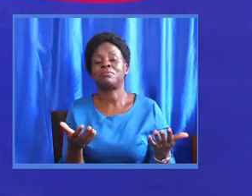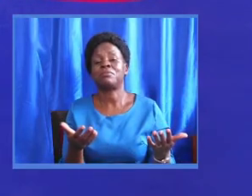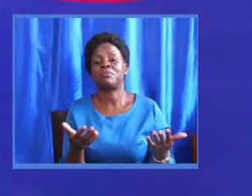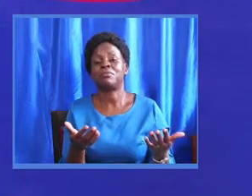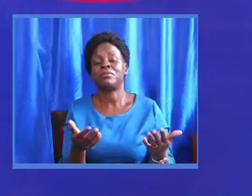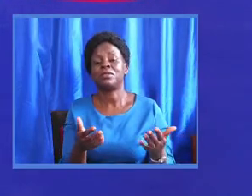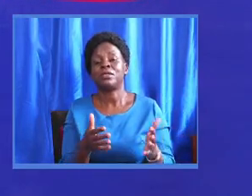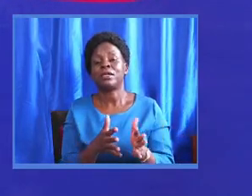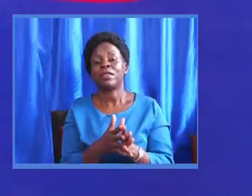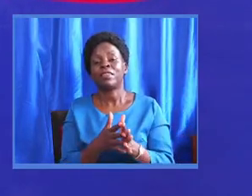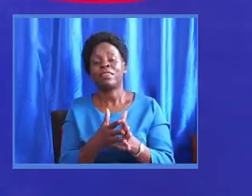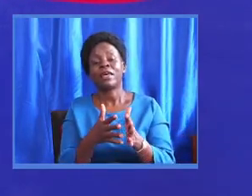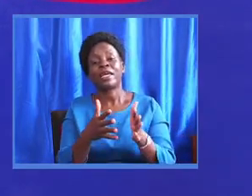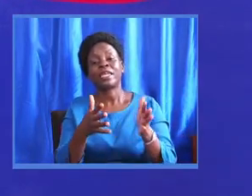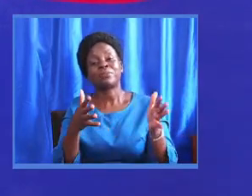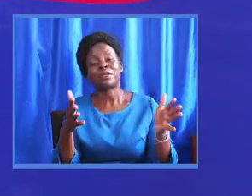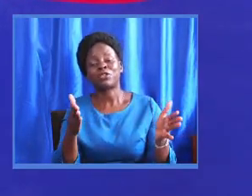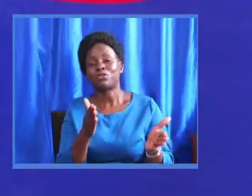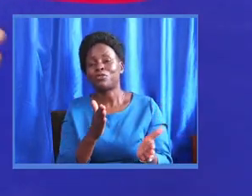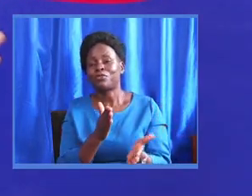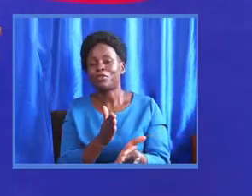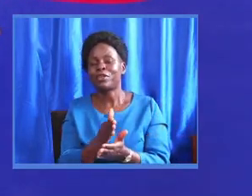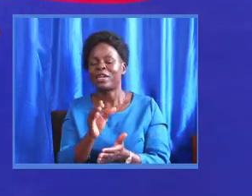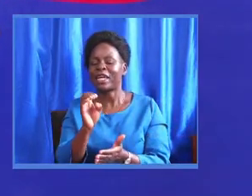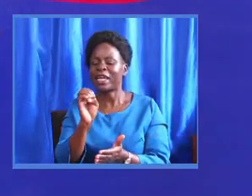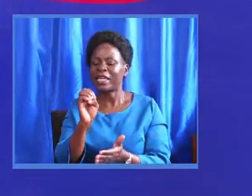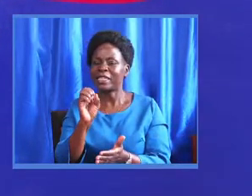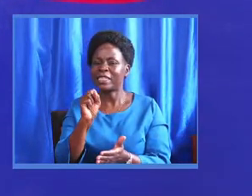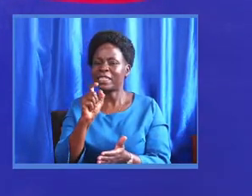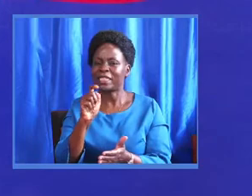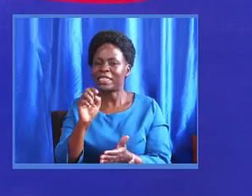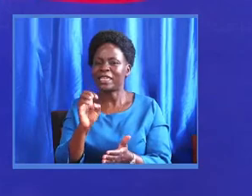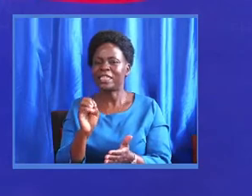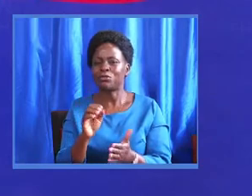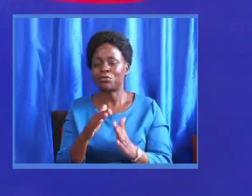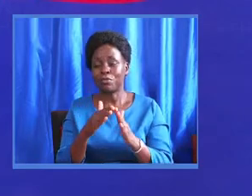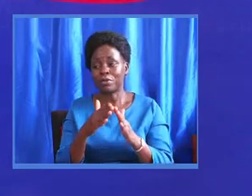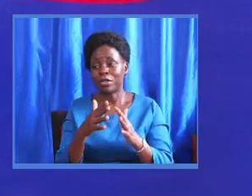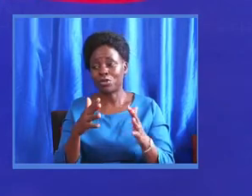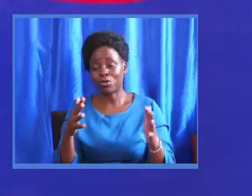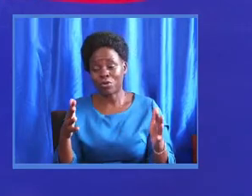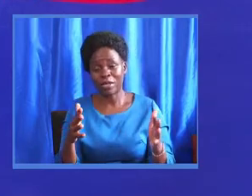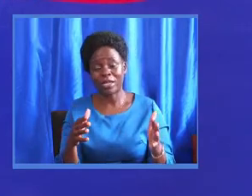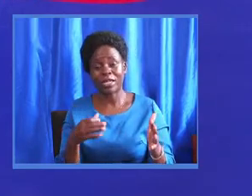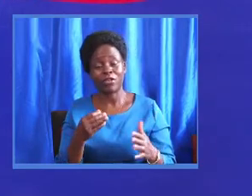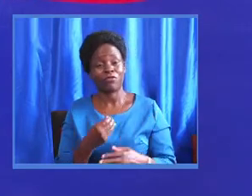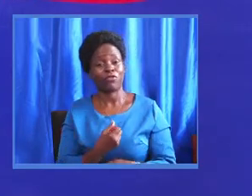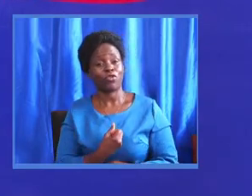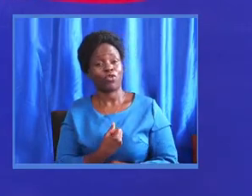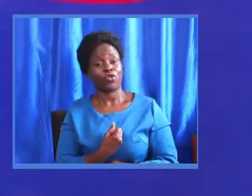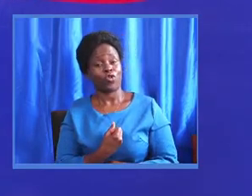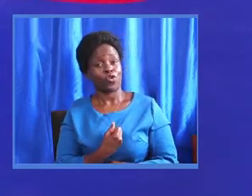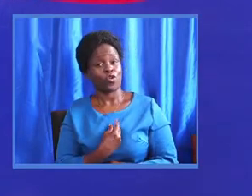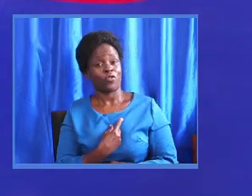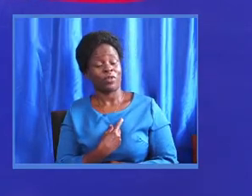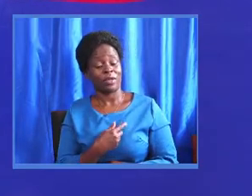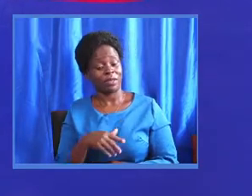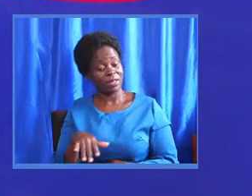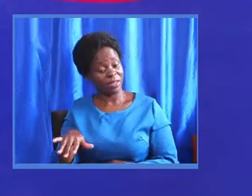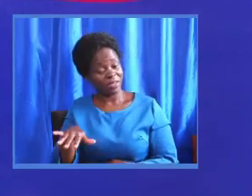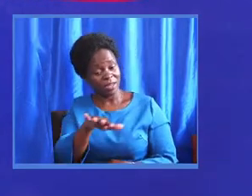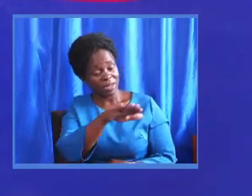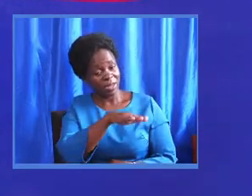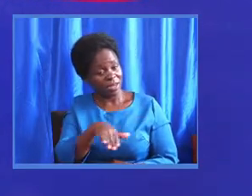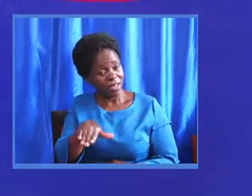the expansion of real estate is going to keep growing. So one, as long as you're confident in the area you are in